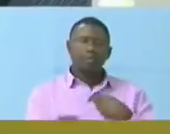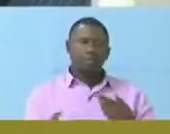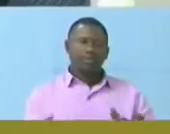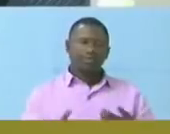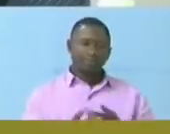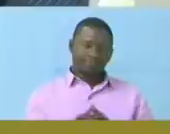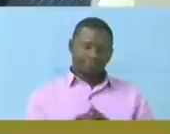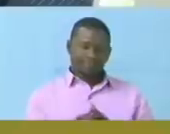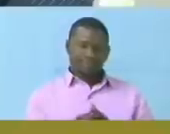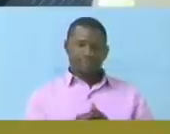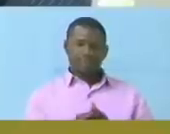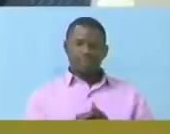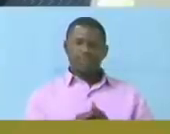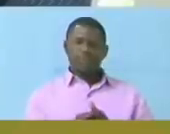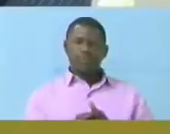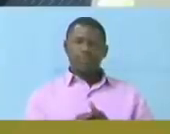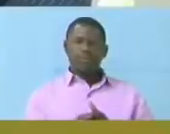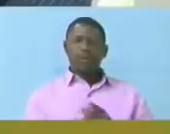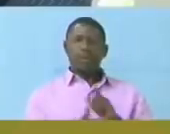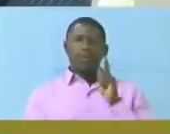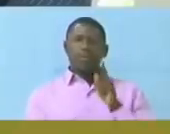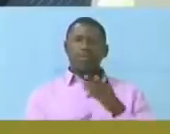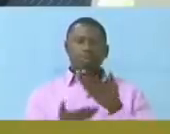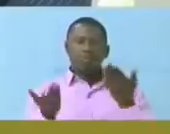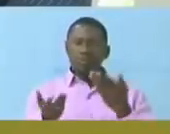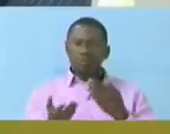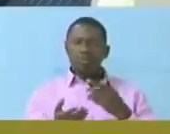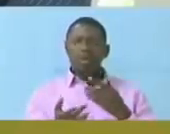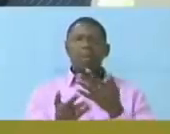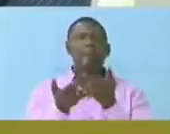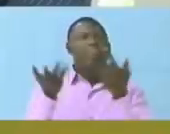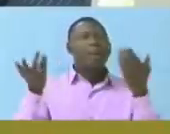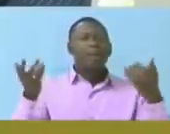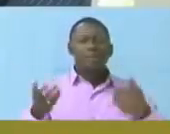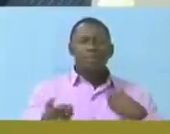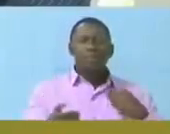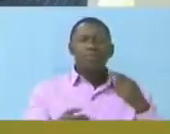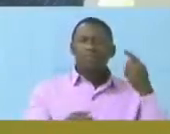But what was it that was in the public domain?